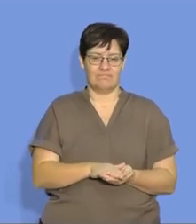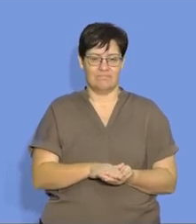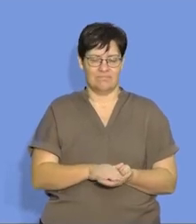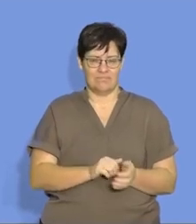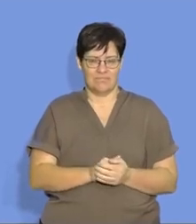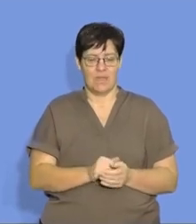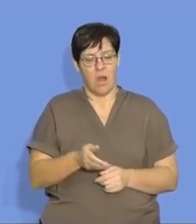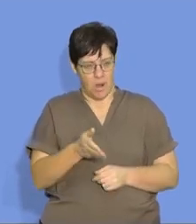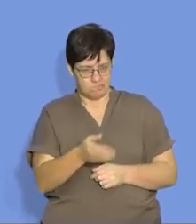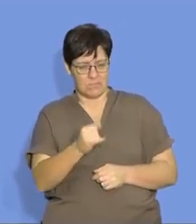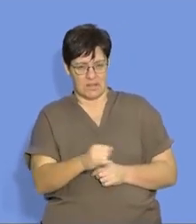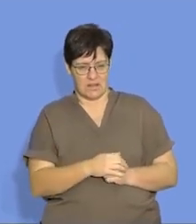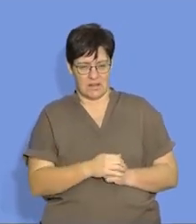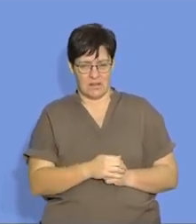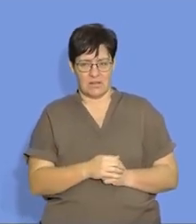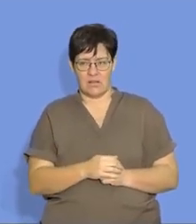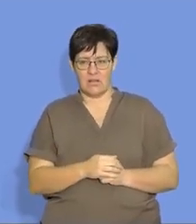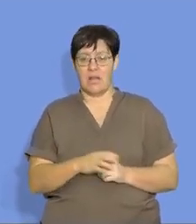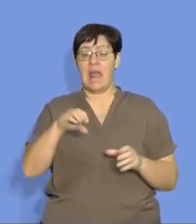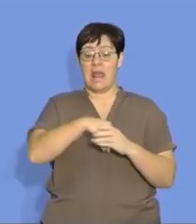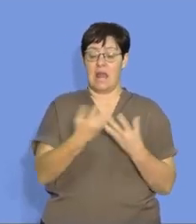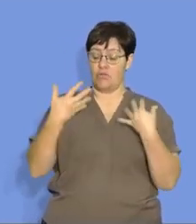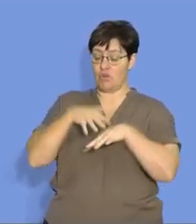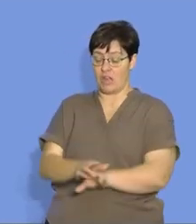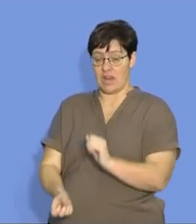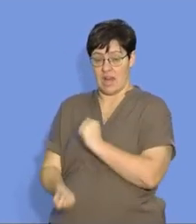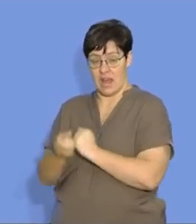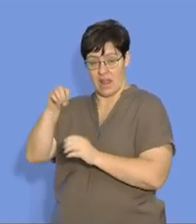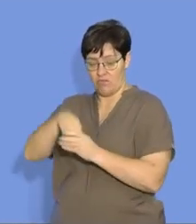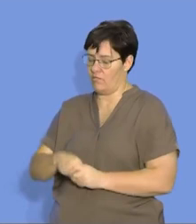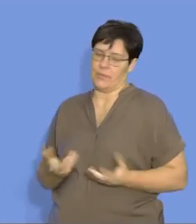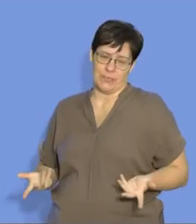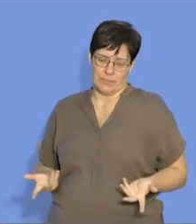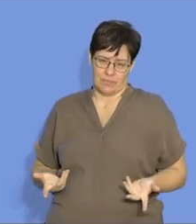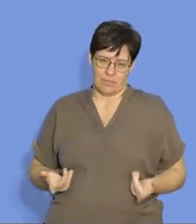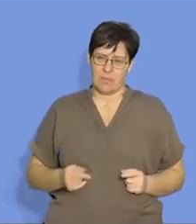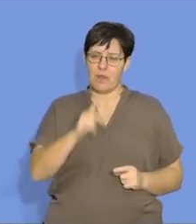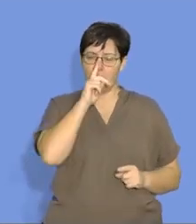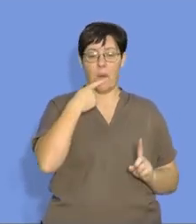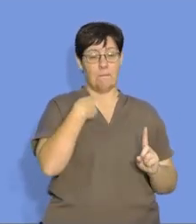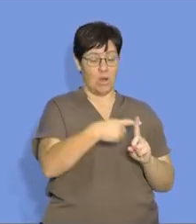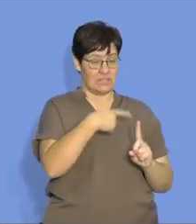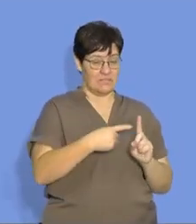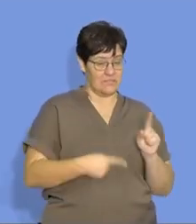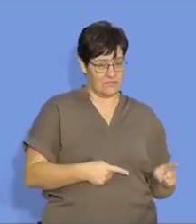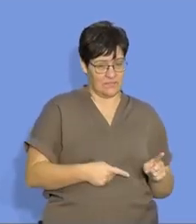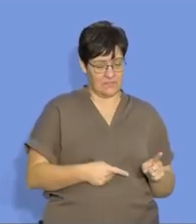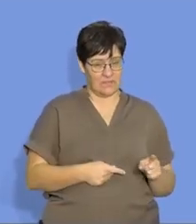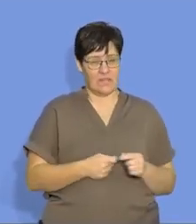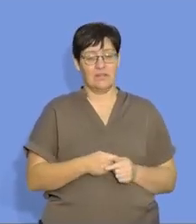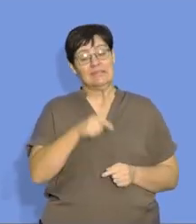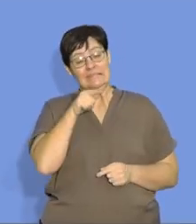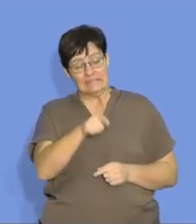up during the process. So it does not take part in the reaction. When we look at positive